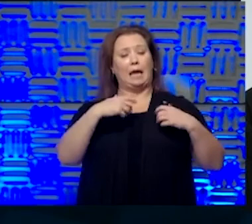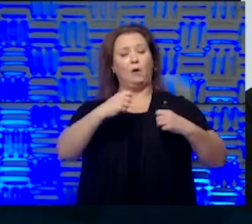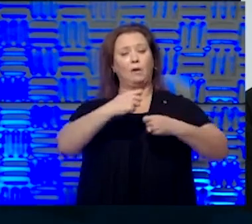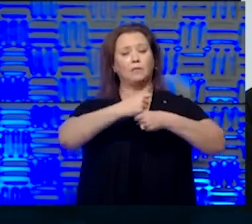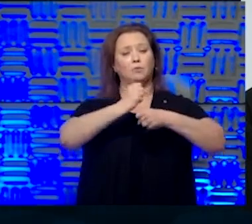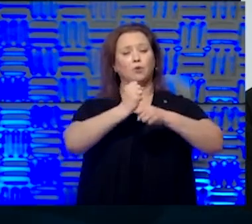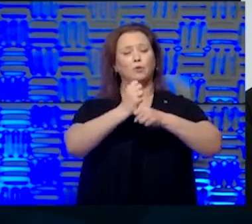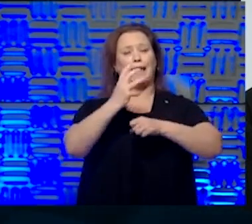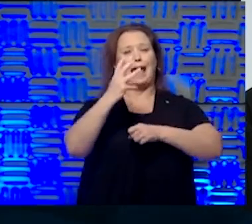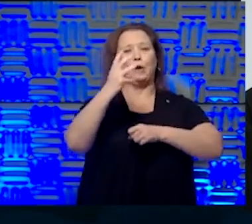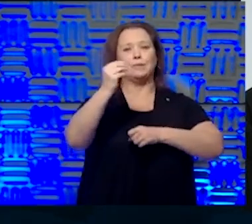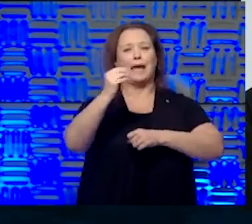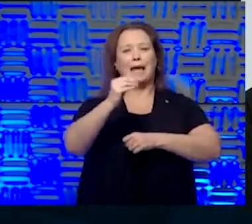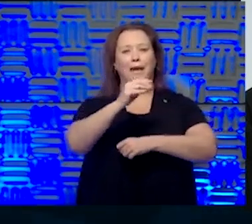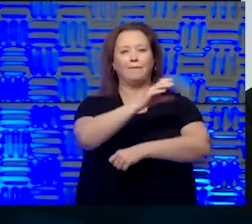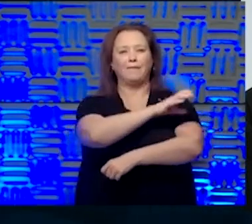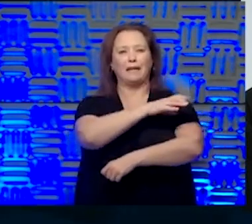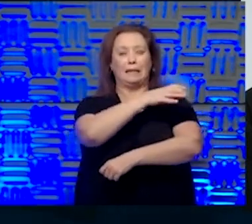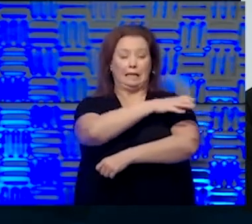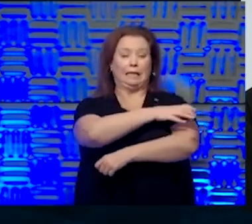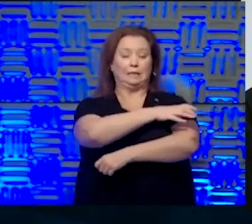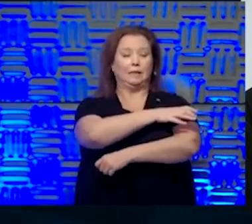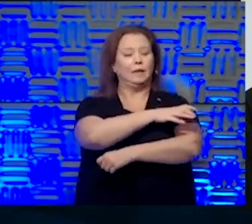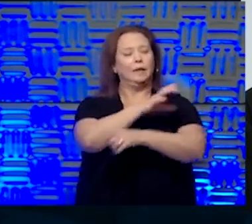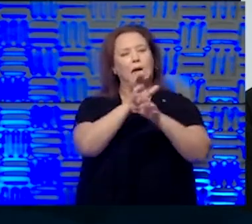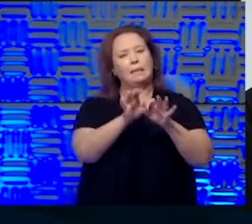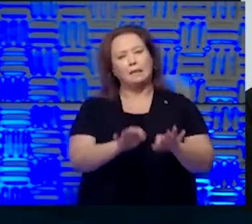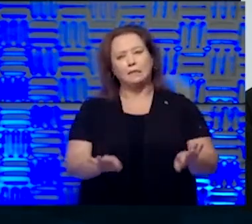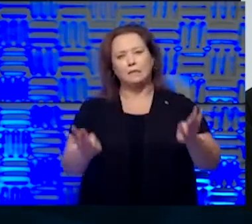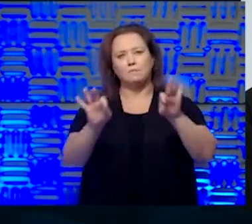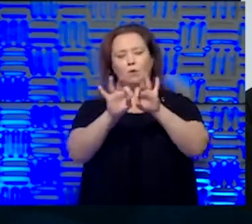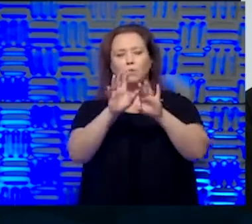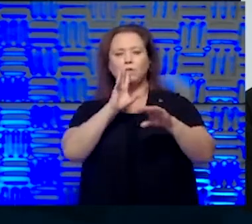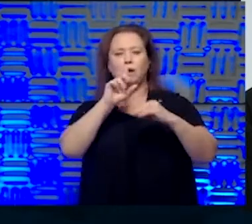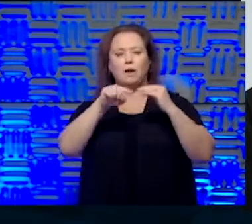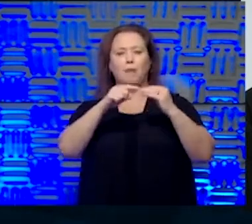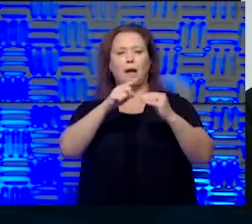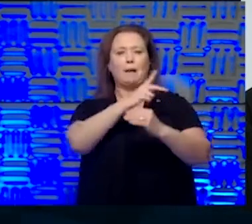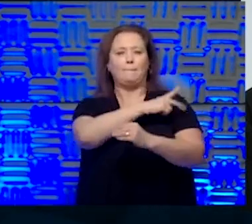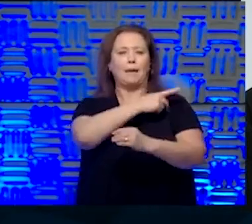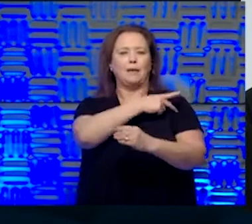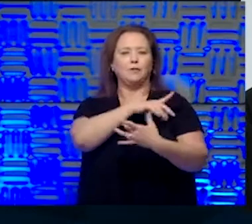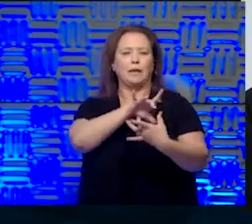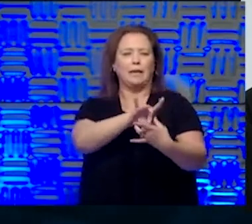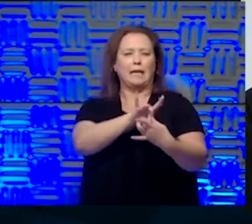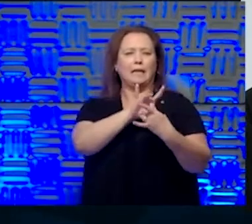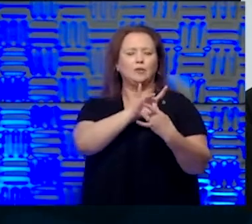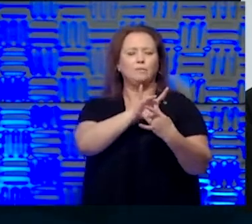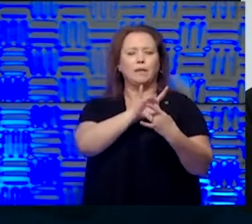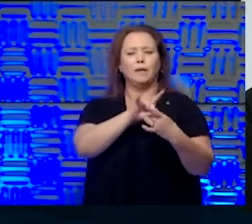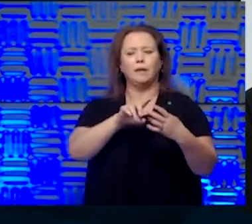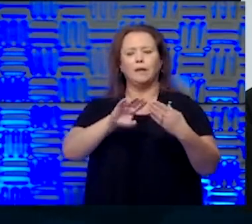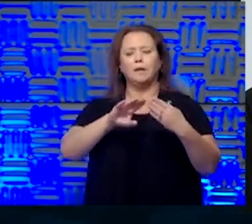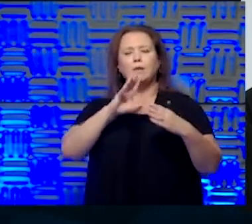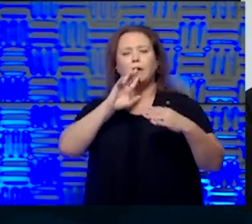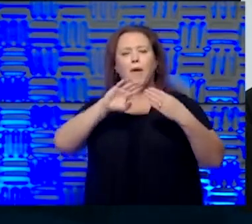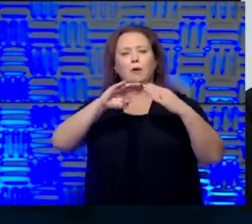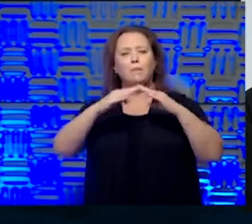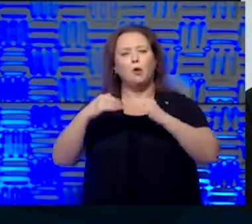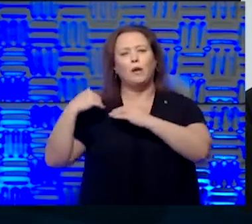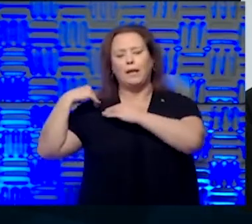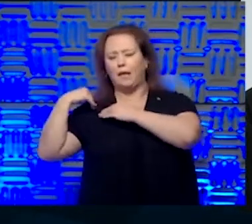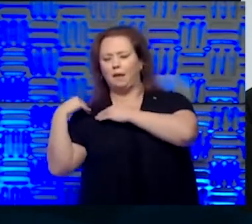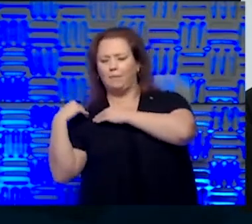clinical environment. And I think that's so important when we talk about patient engagement, we talk about community accountability, and how